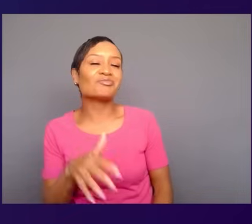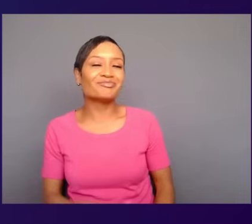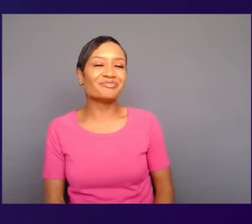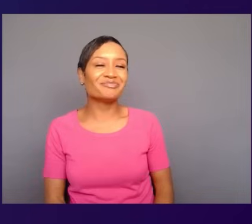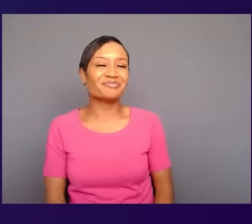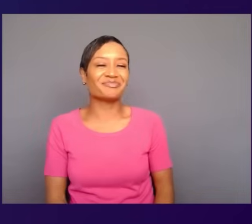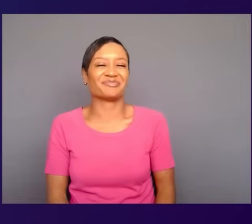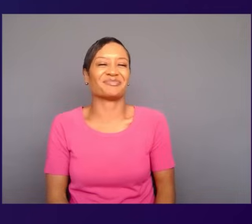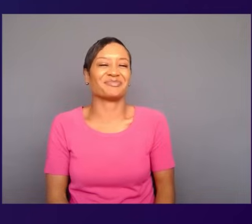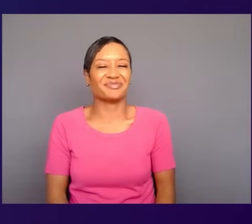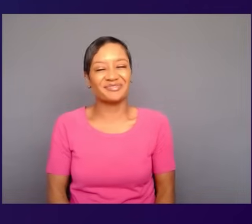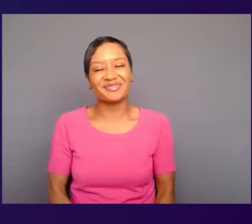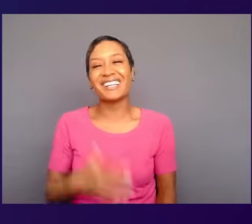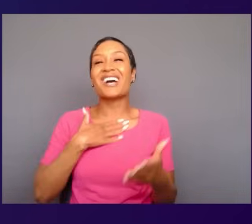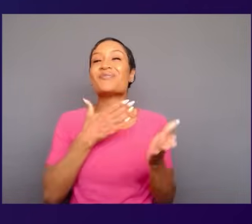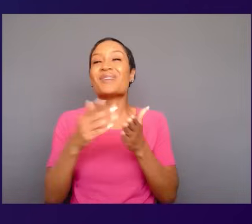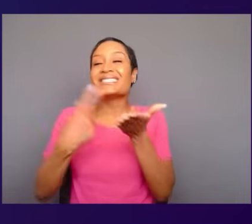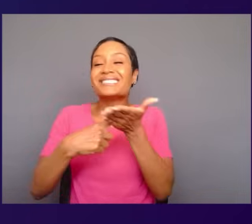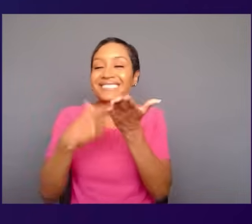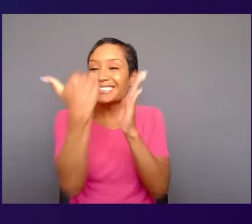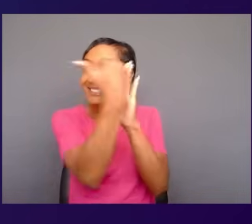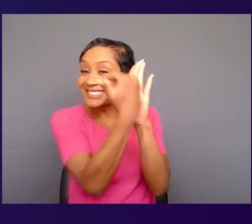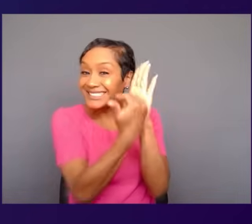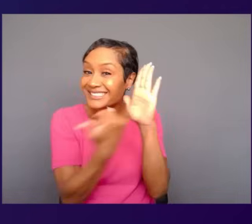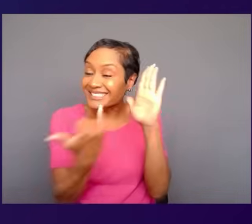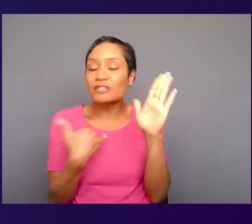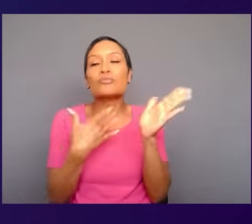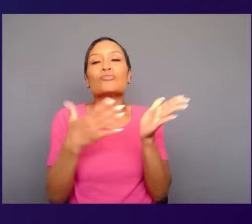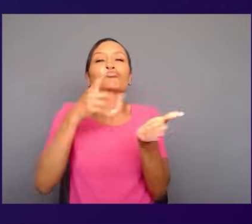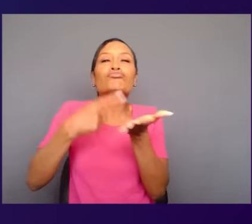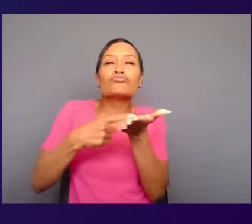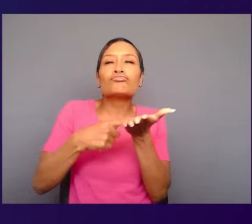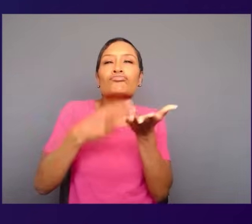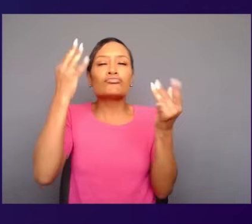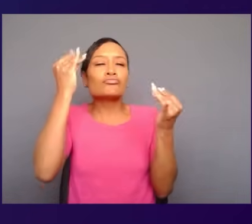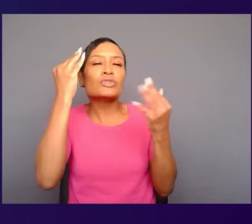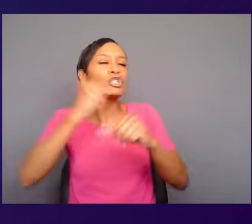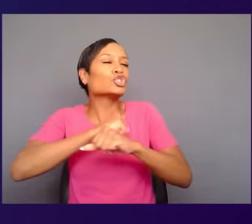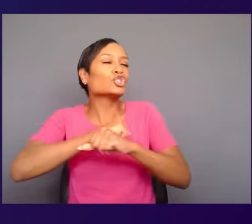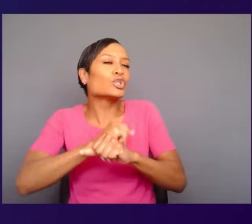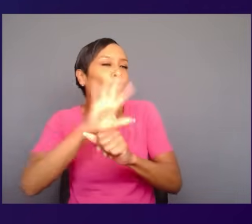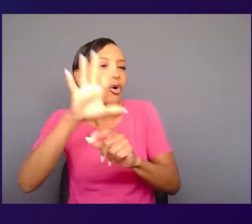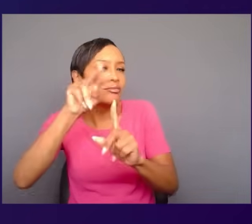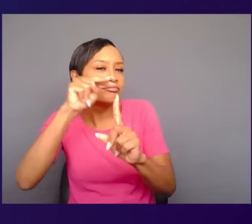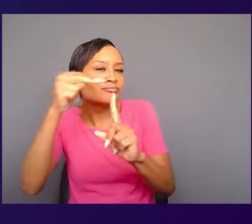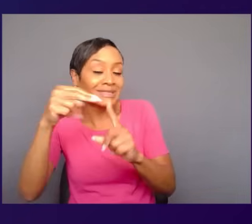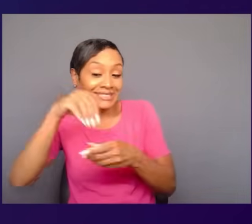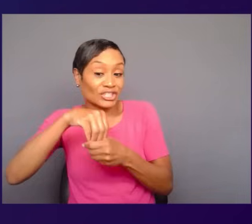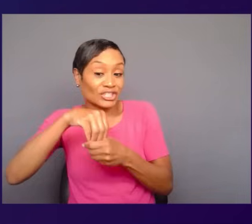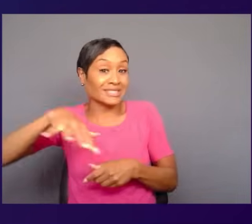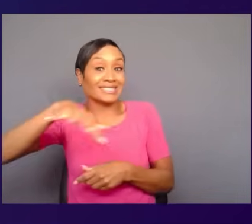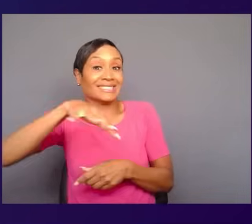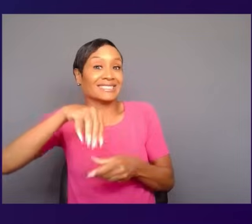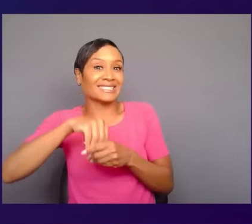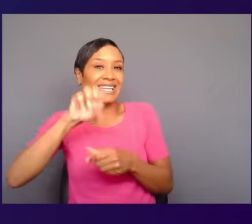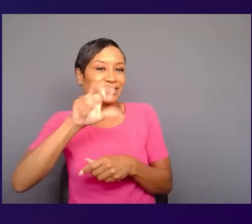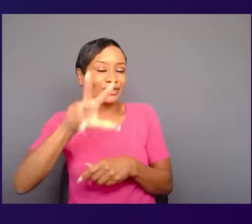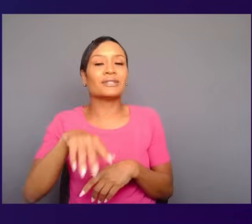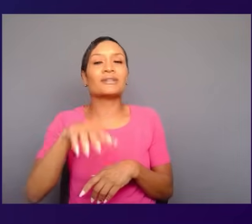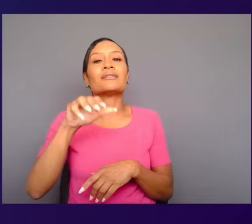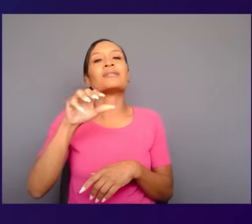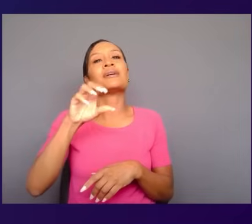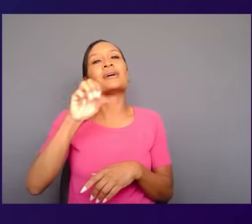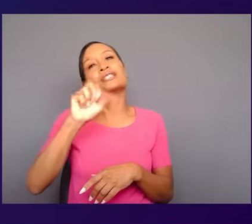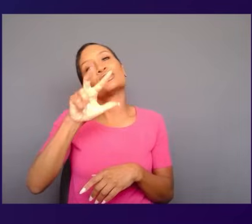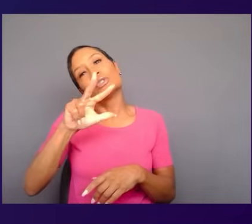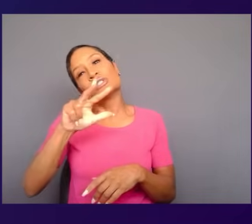For our agenda for today, we're going to talk about how we think about security internally at S3, the Amazon S3 security